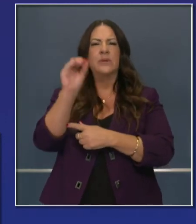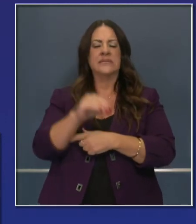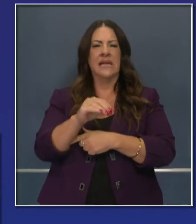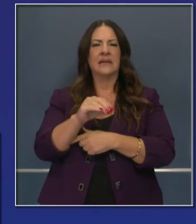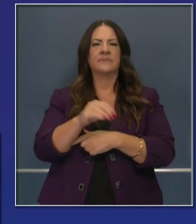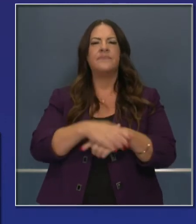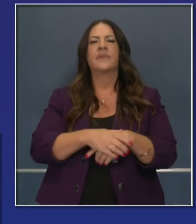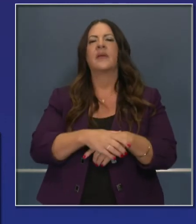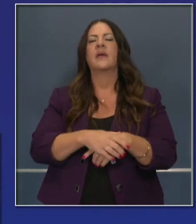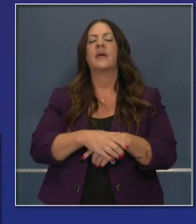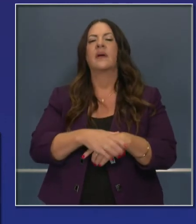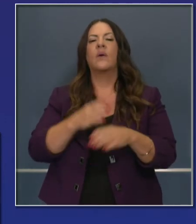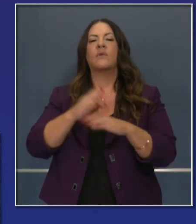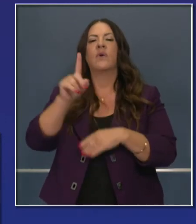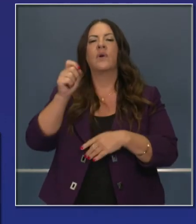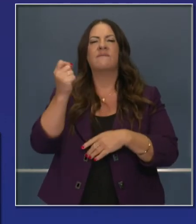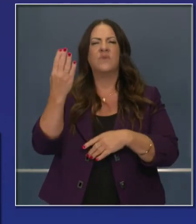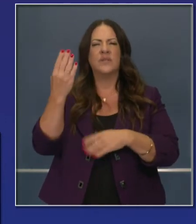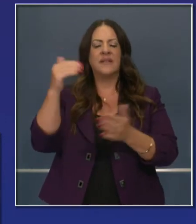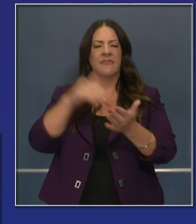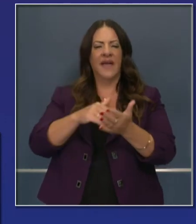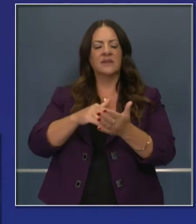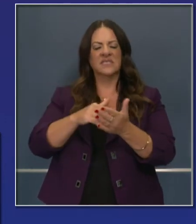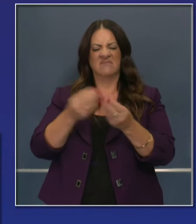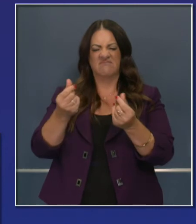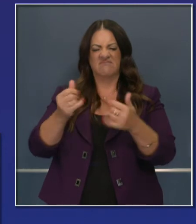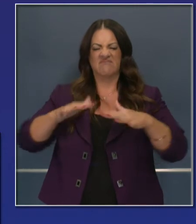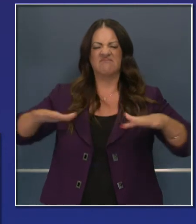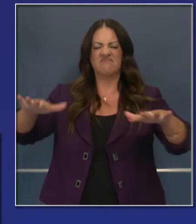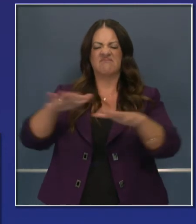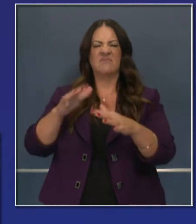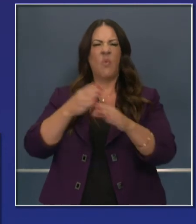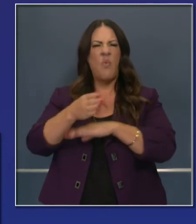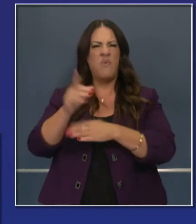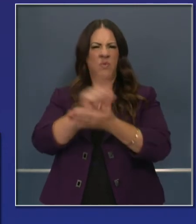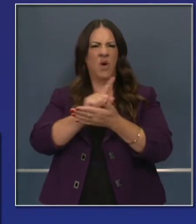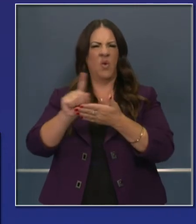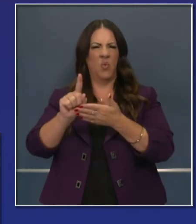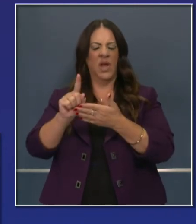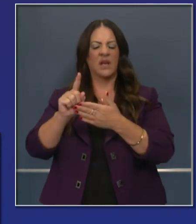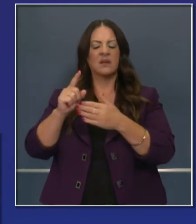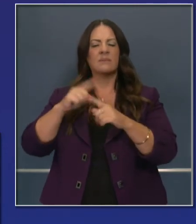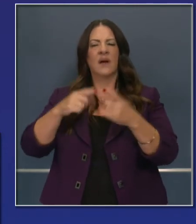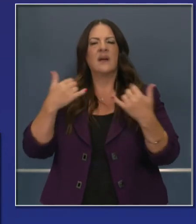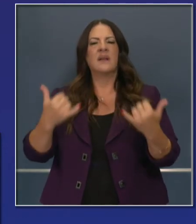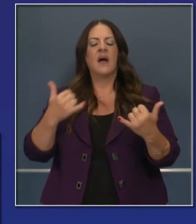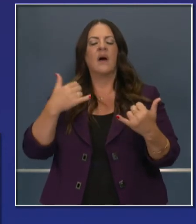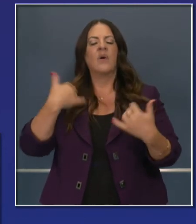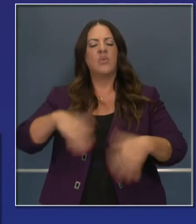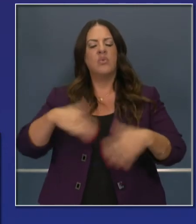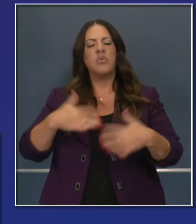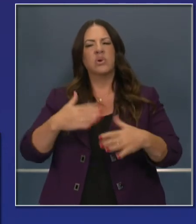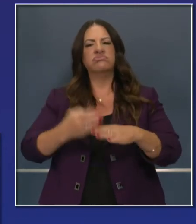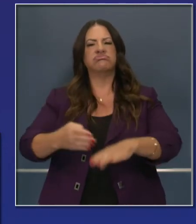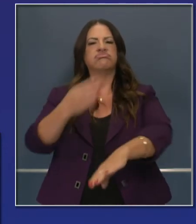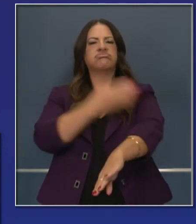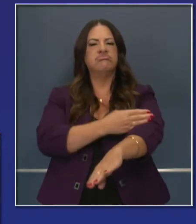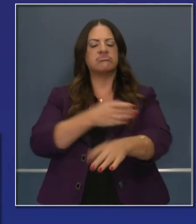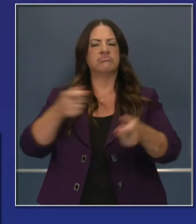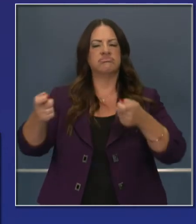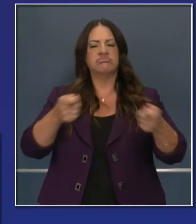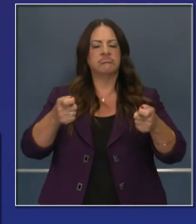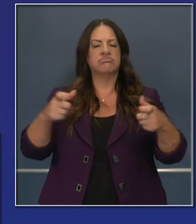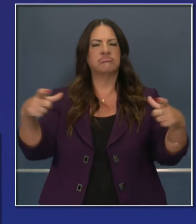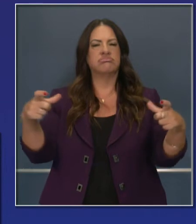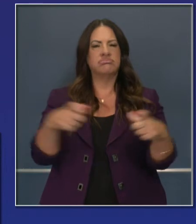was a stubborn fire for a week plus, but that containment now has gone up over the weekend, over the course